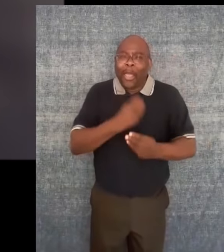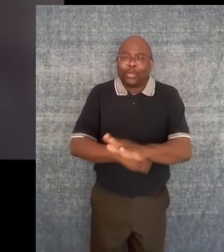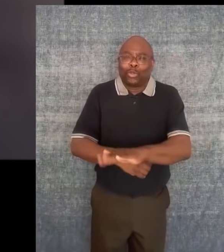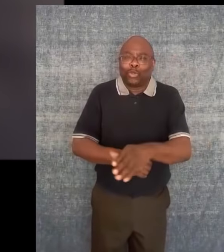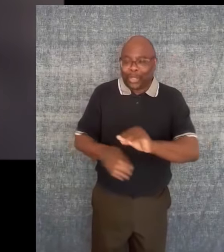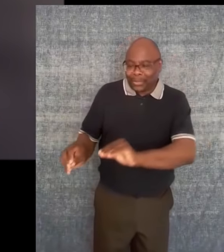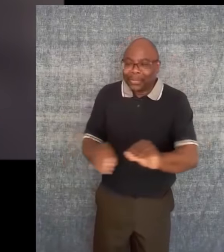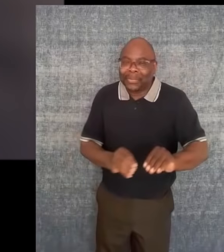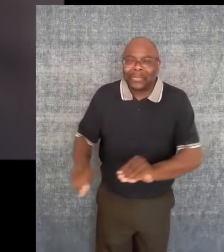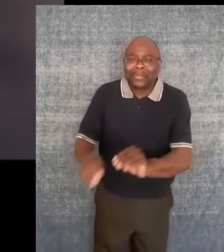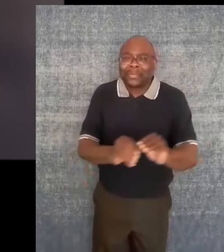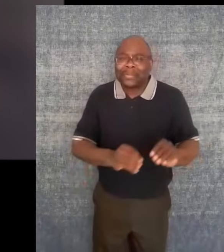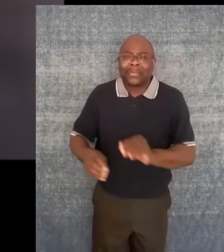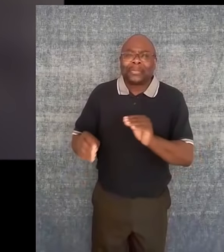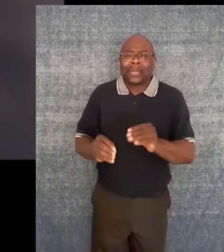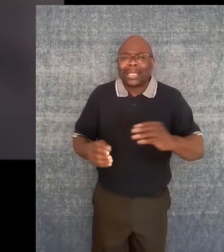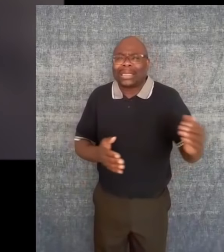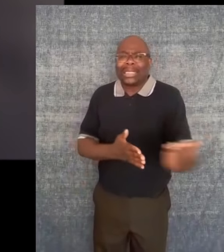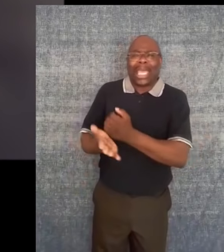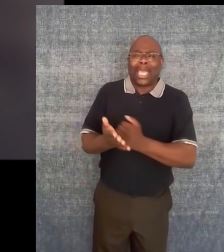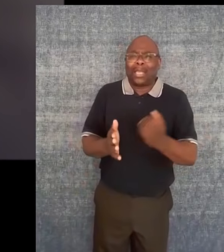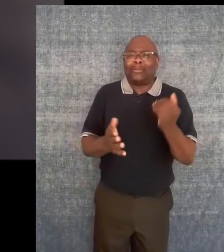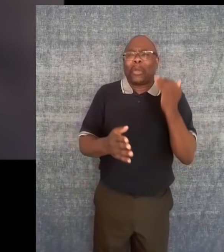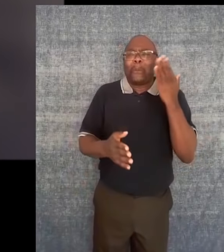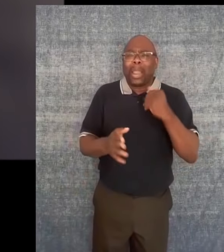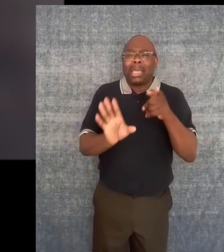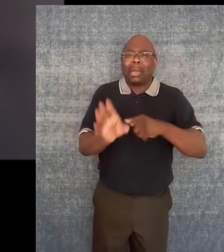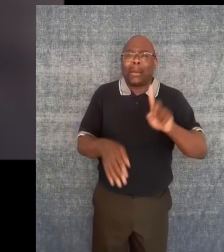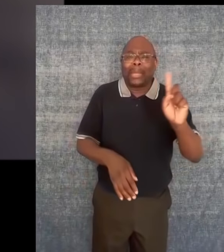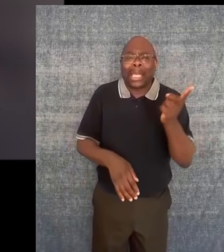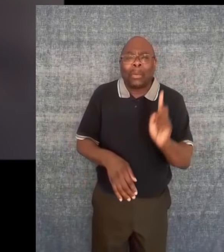children and save our black youth.